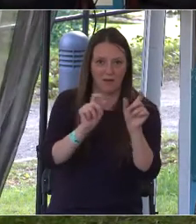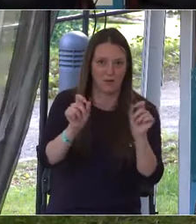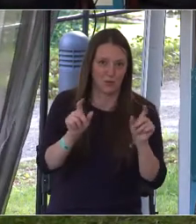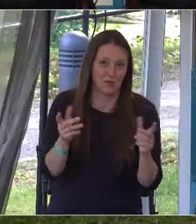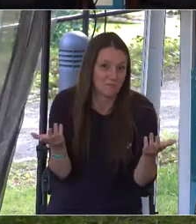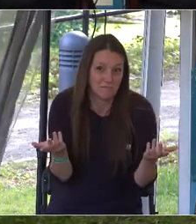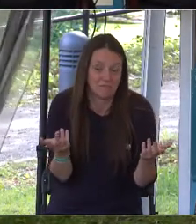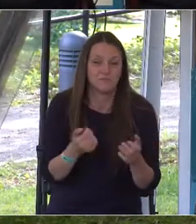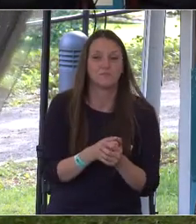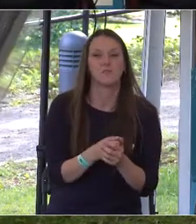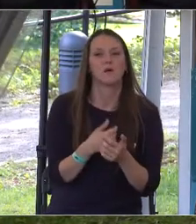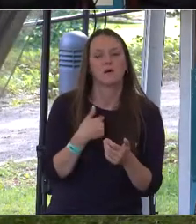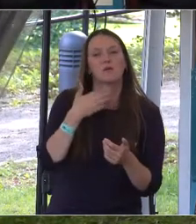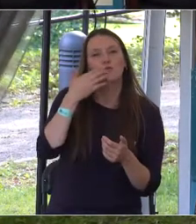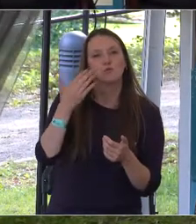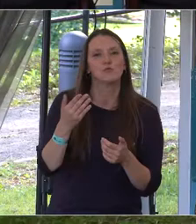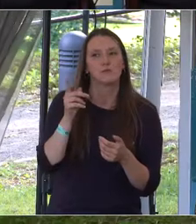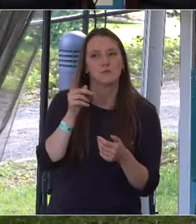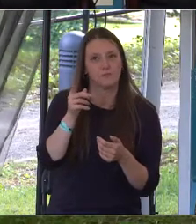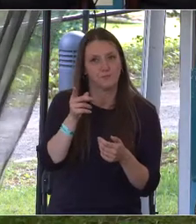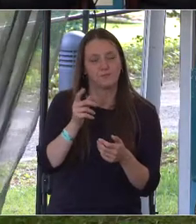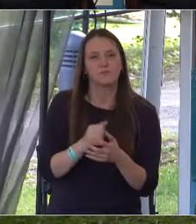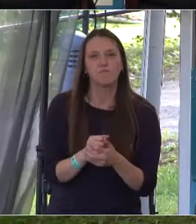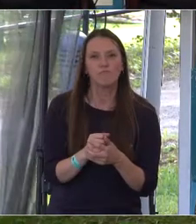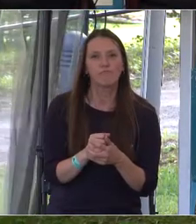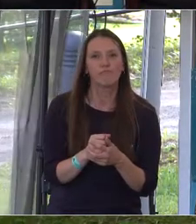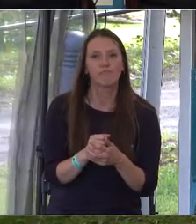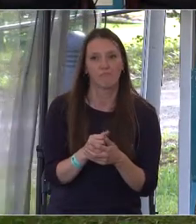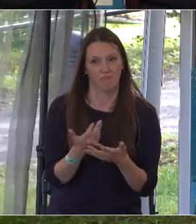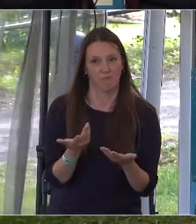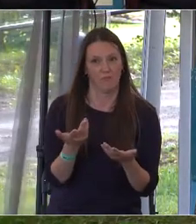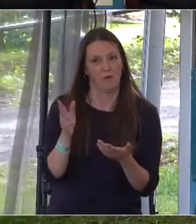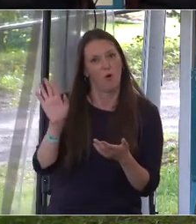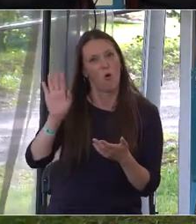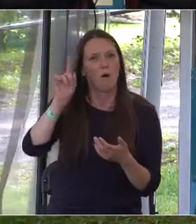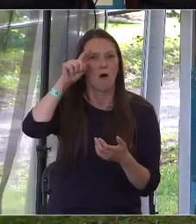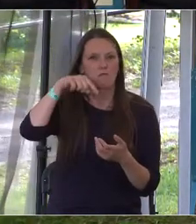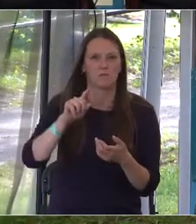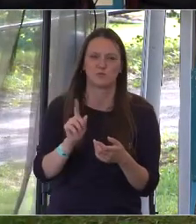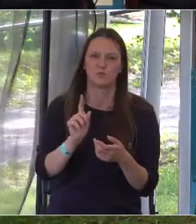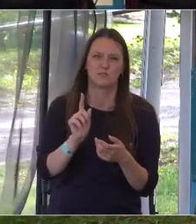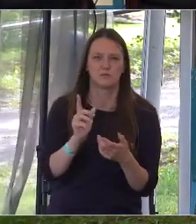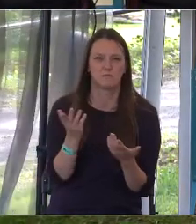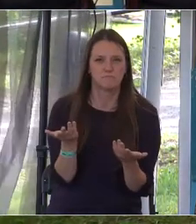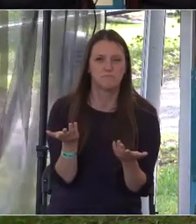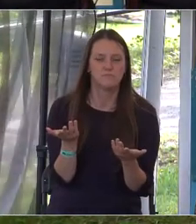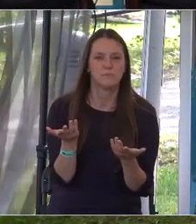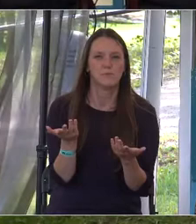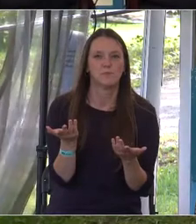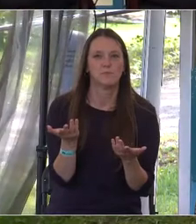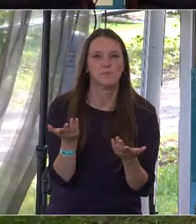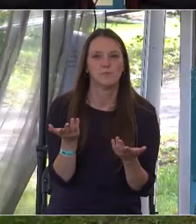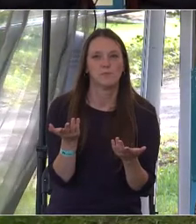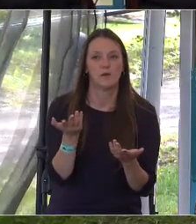action. Is there anything here that you would like to specifically point out that